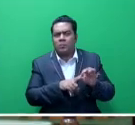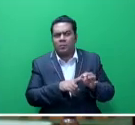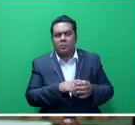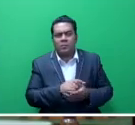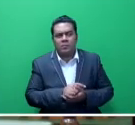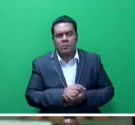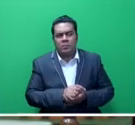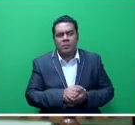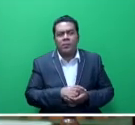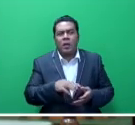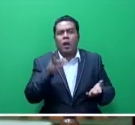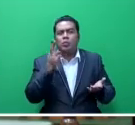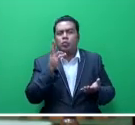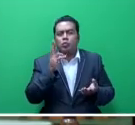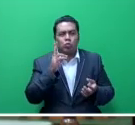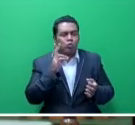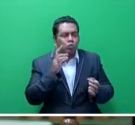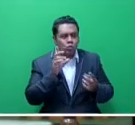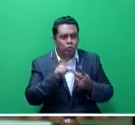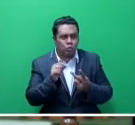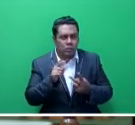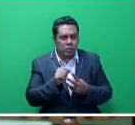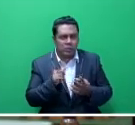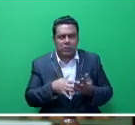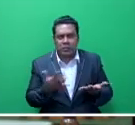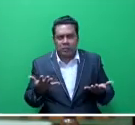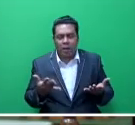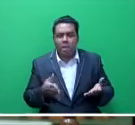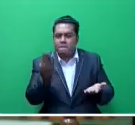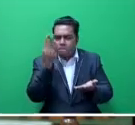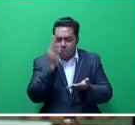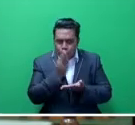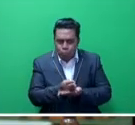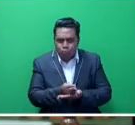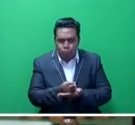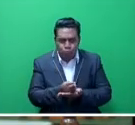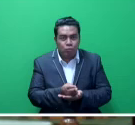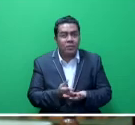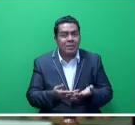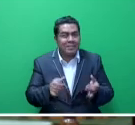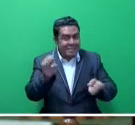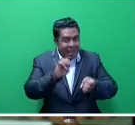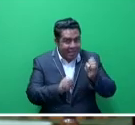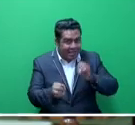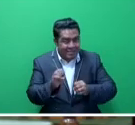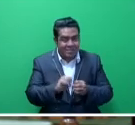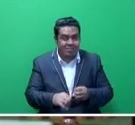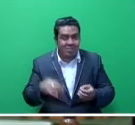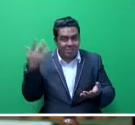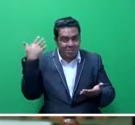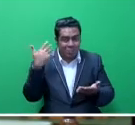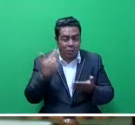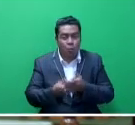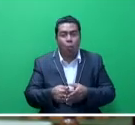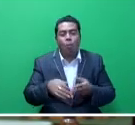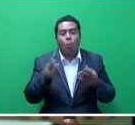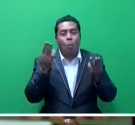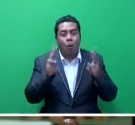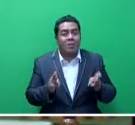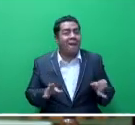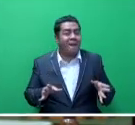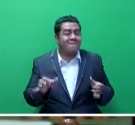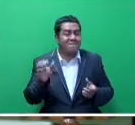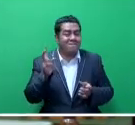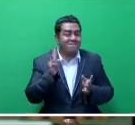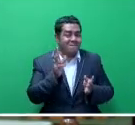vaccines are choosing ignorance over proven science and more than a century of experience with modern vaccines. And